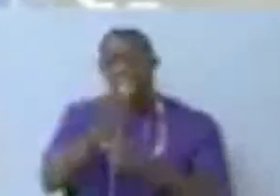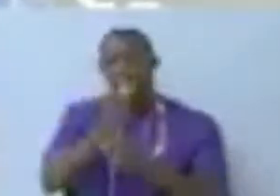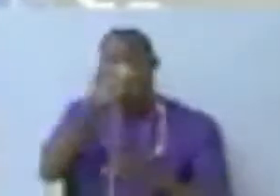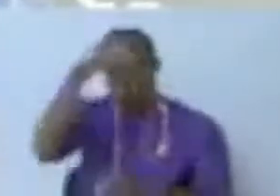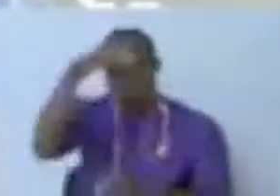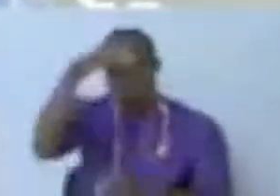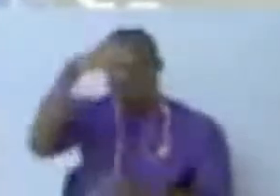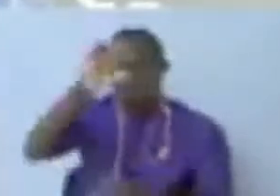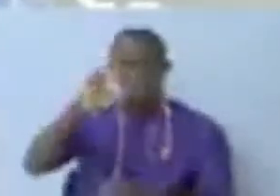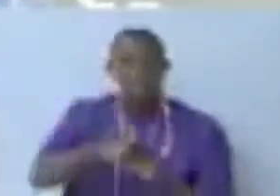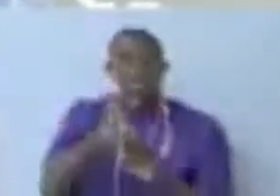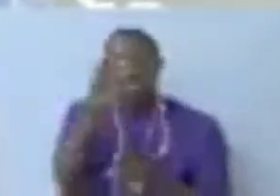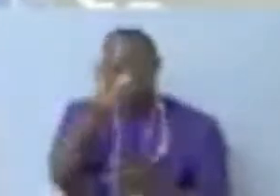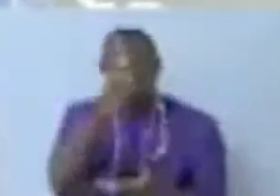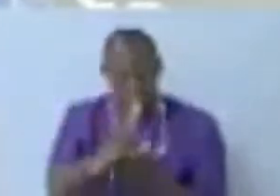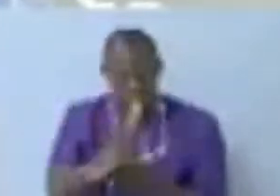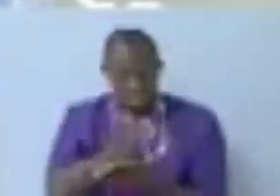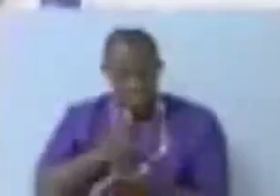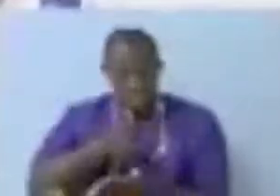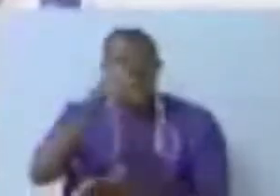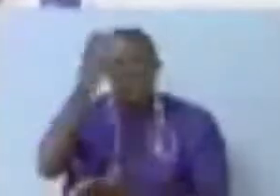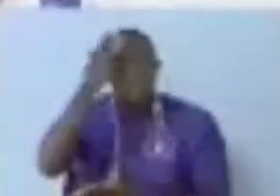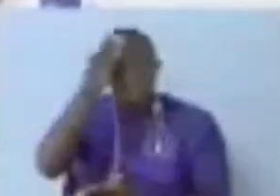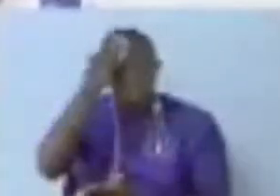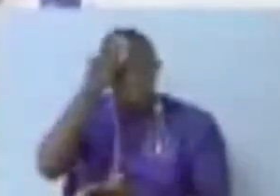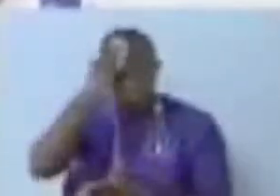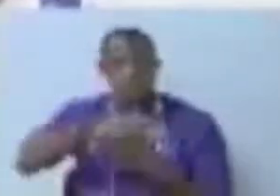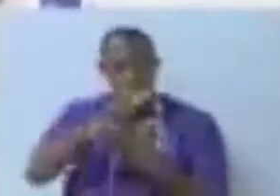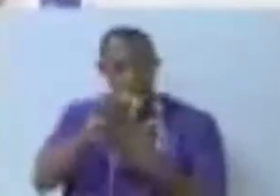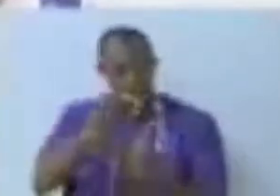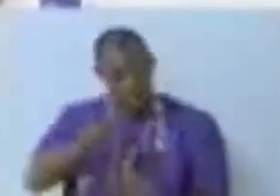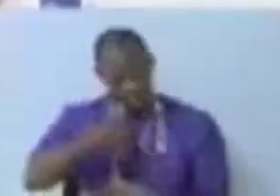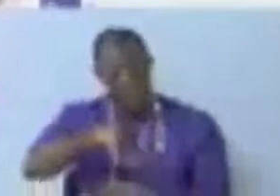Nothing me and Allah I would have said it. But